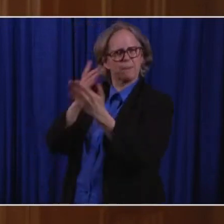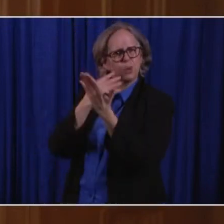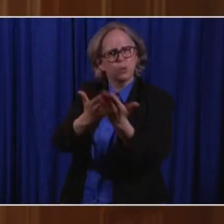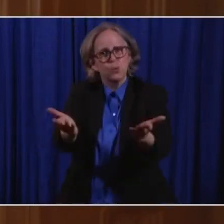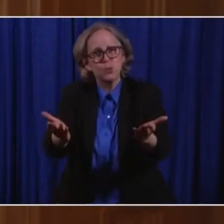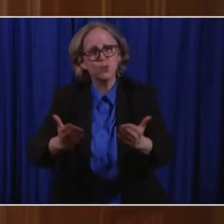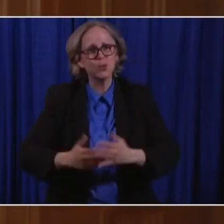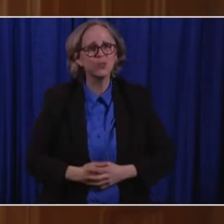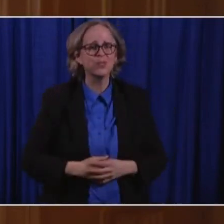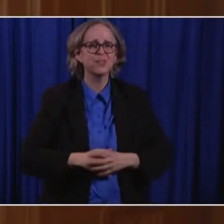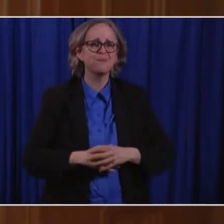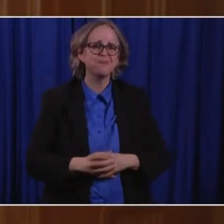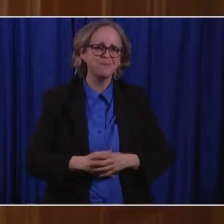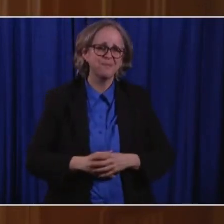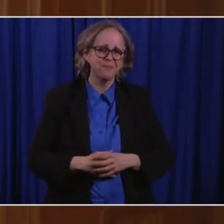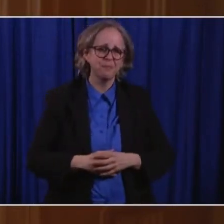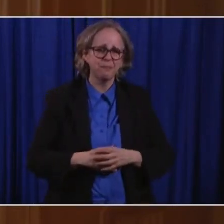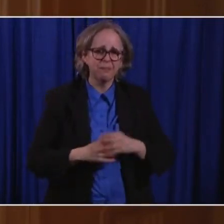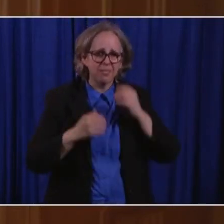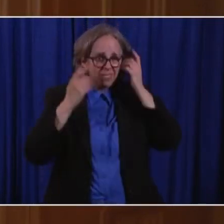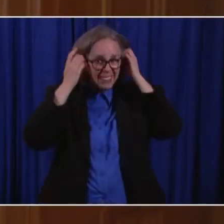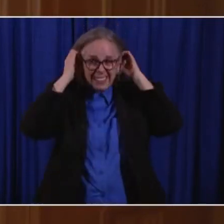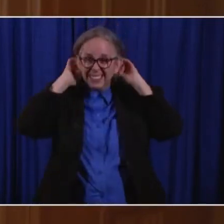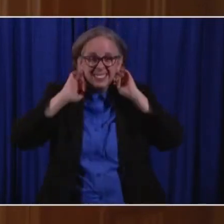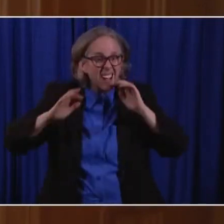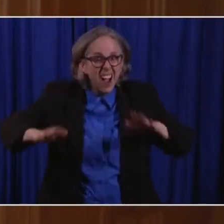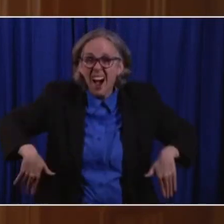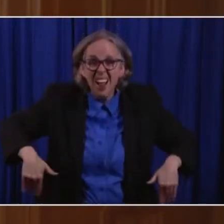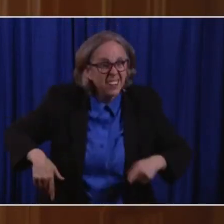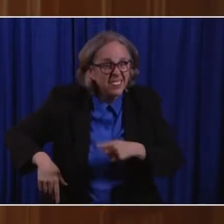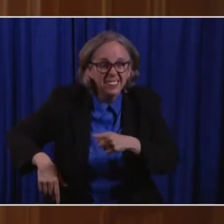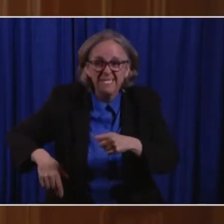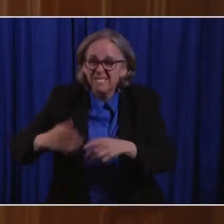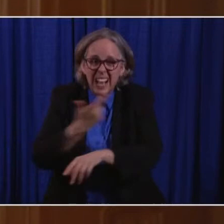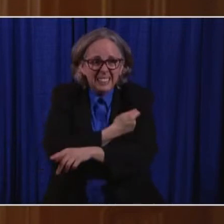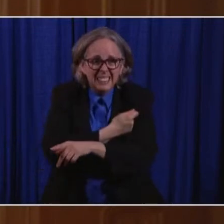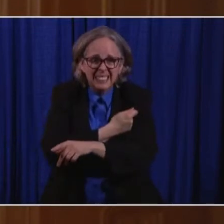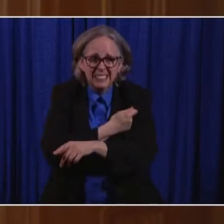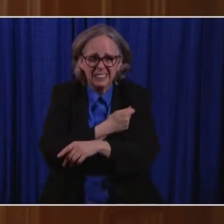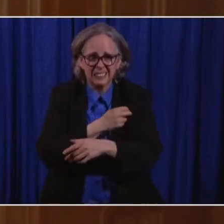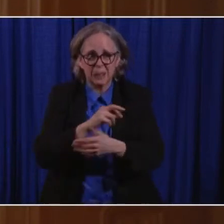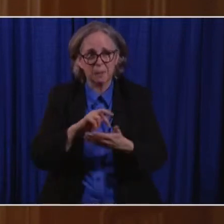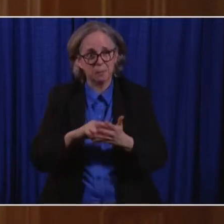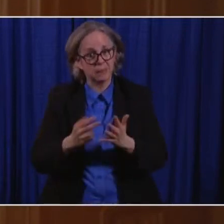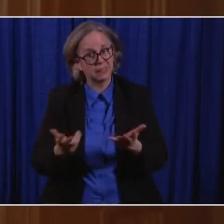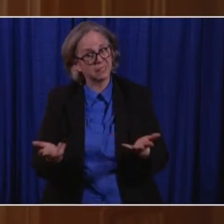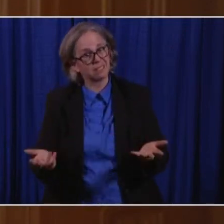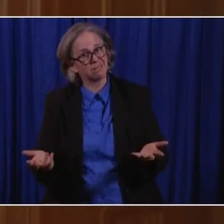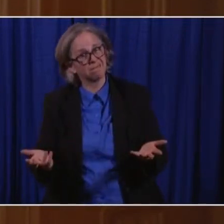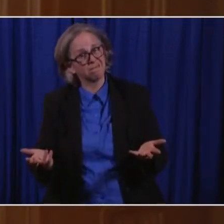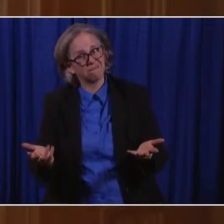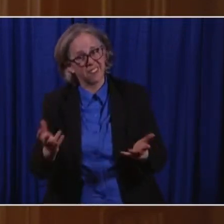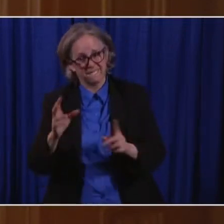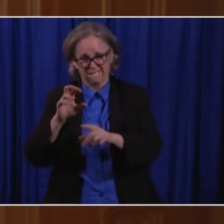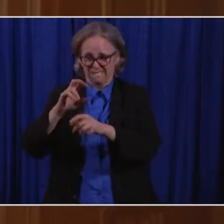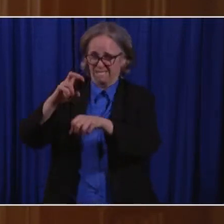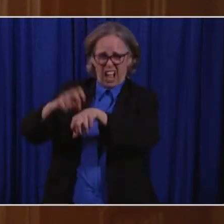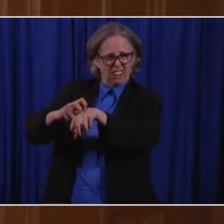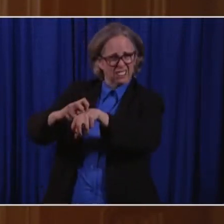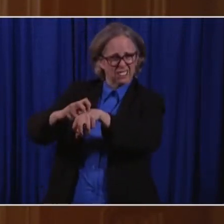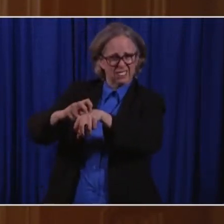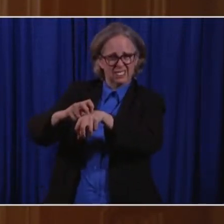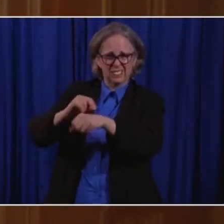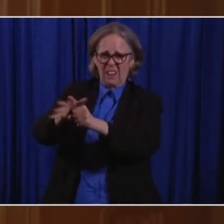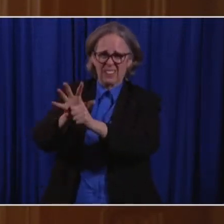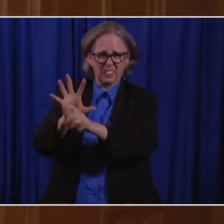Those who are not vaccinated remain prey to this virus. We hope for a good summer, but we also have to